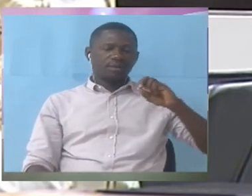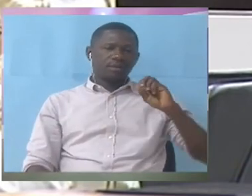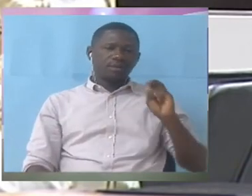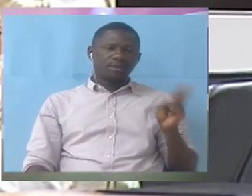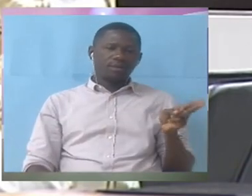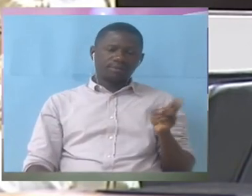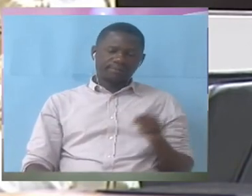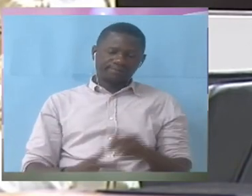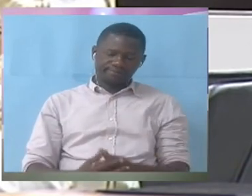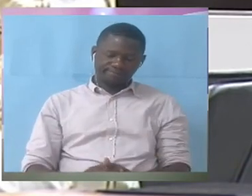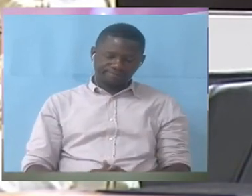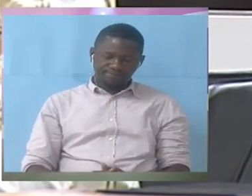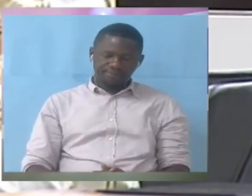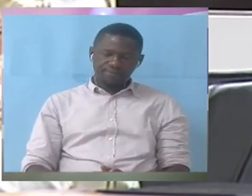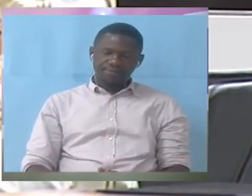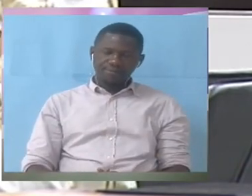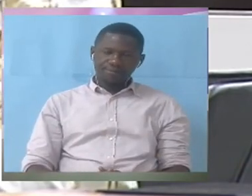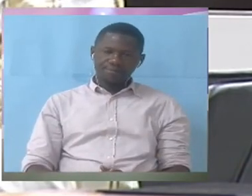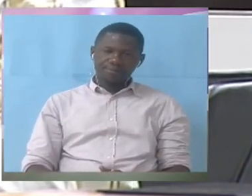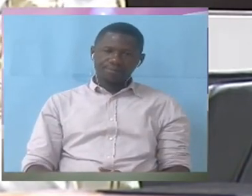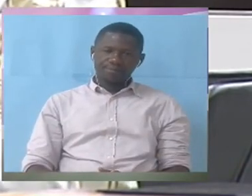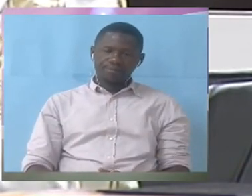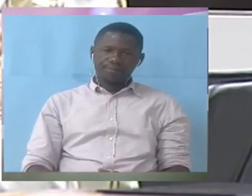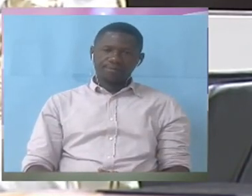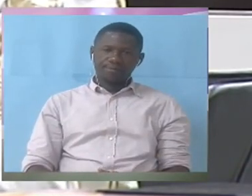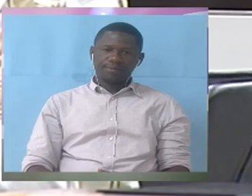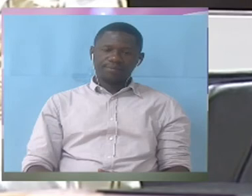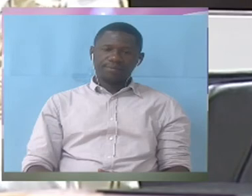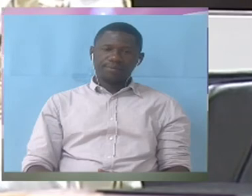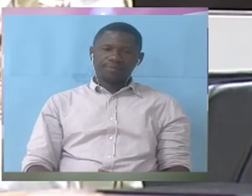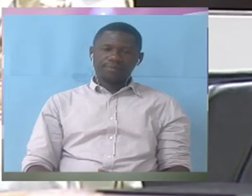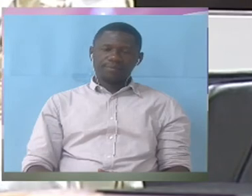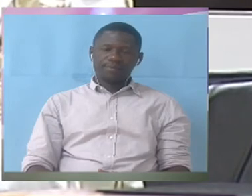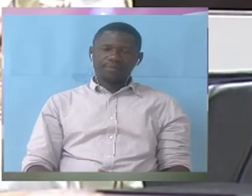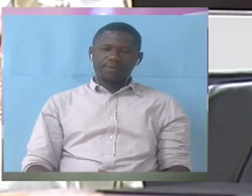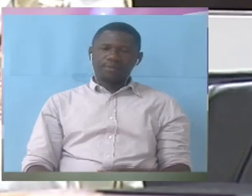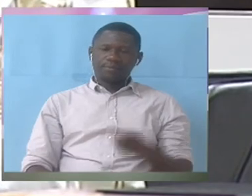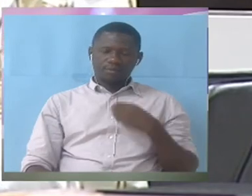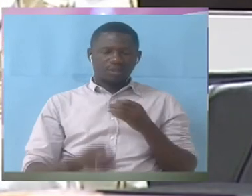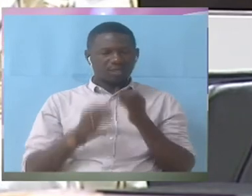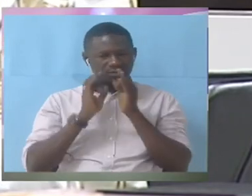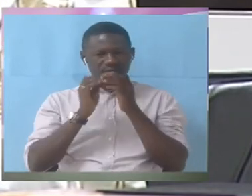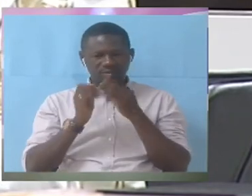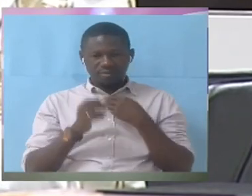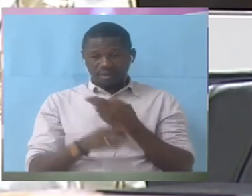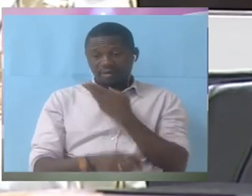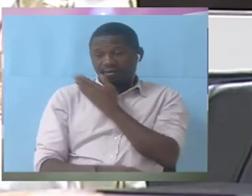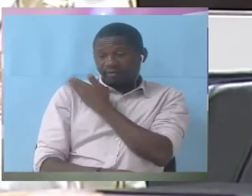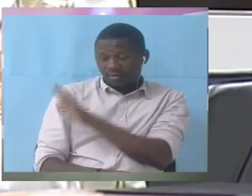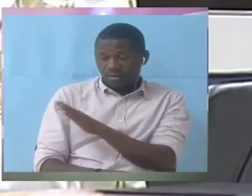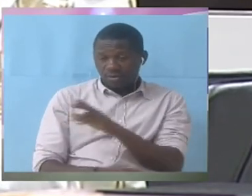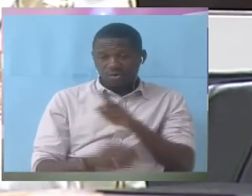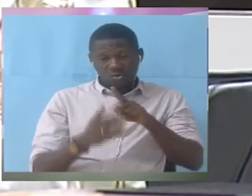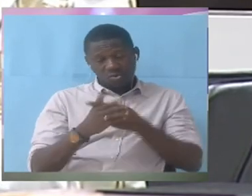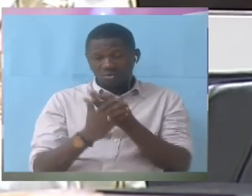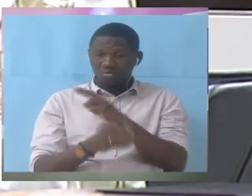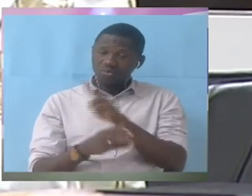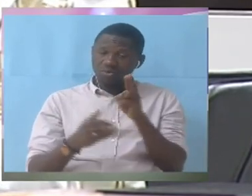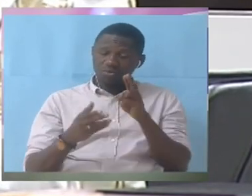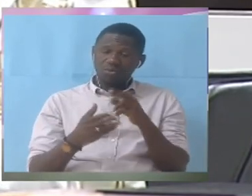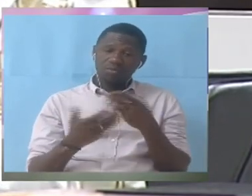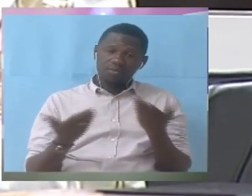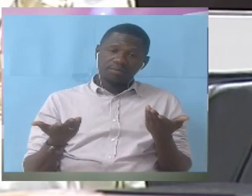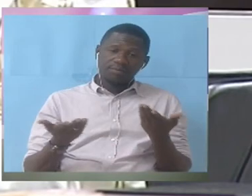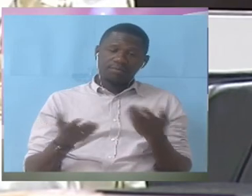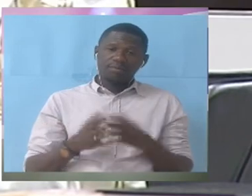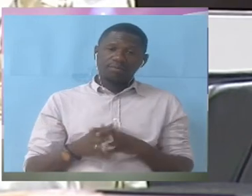he said to me, Yaya Jame. So I said to him, am I released or am I not released? Na ko ne ko man dañ may bayyi